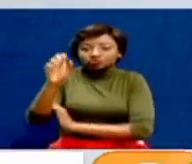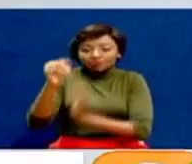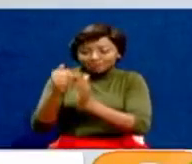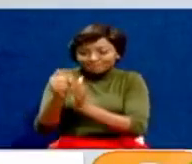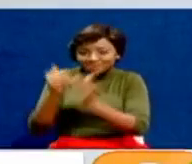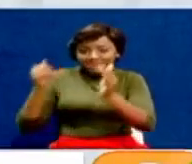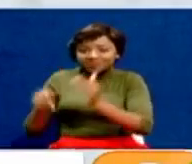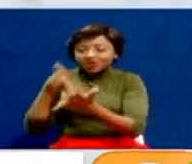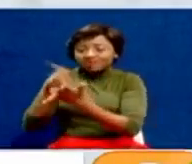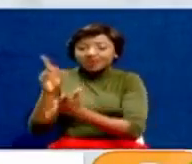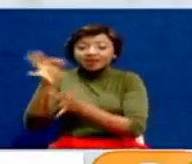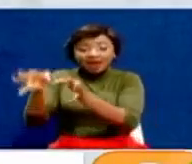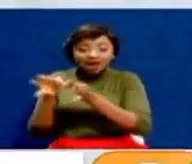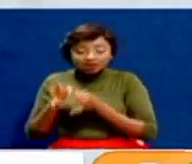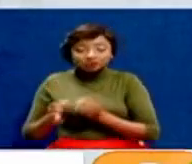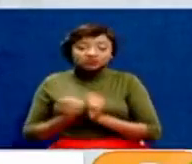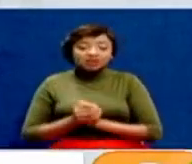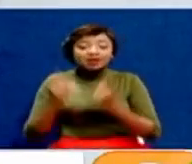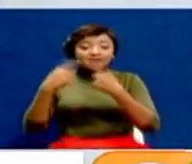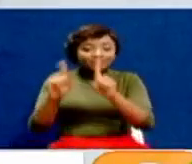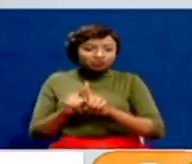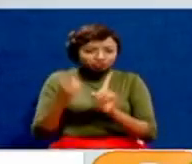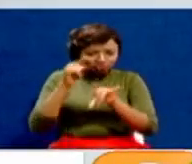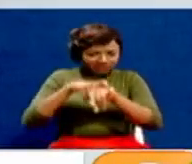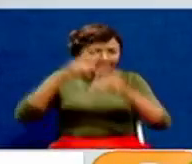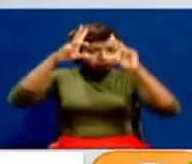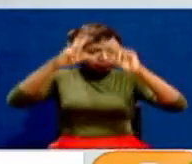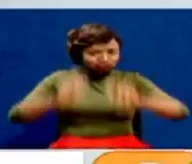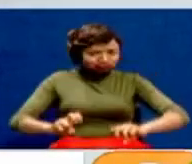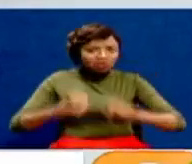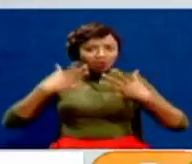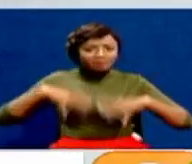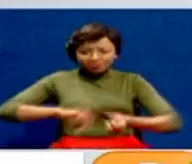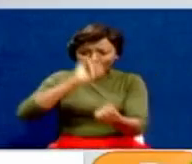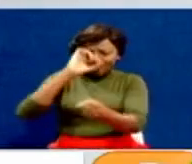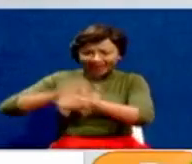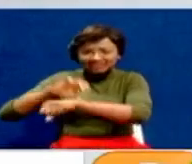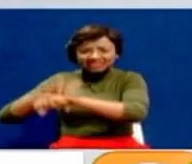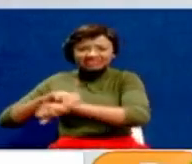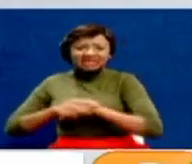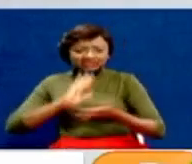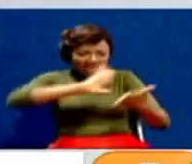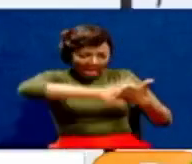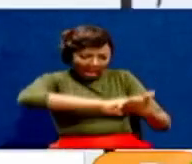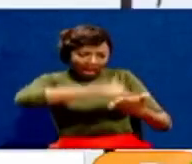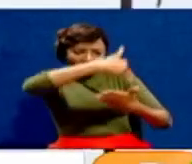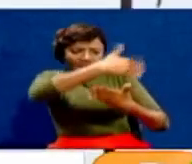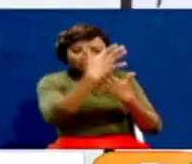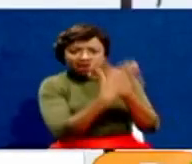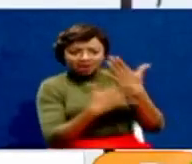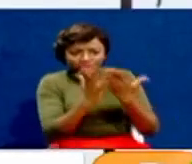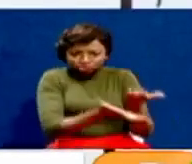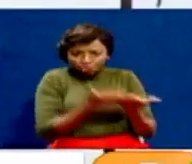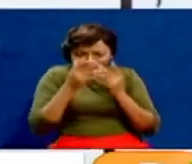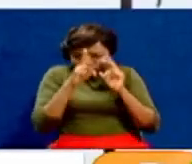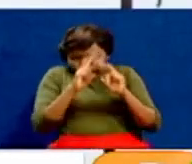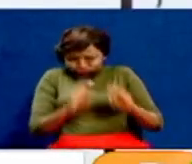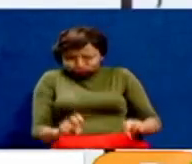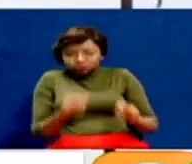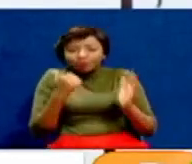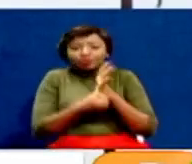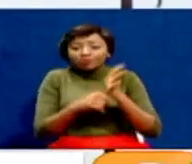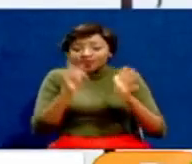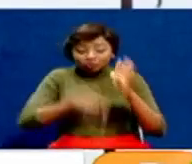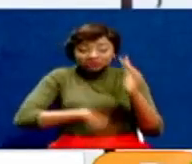prepaid accounts. During the investigations, detectives seized 7 desktop computers for cyber analysis. The computers